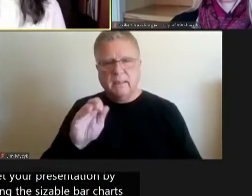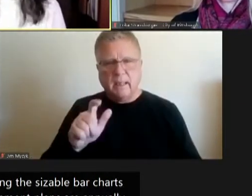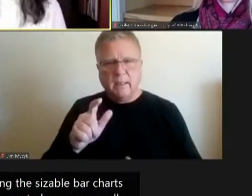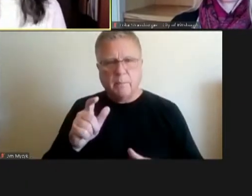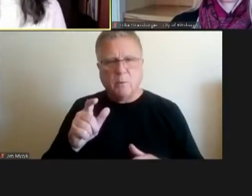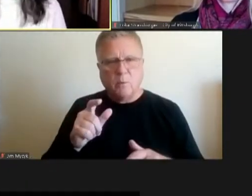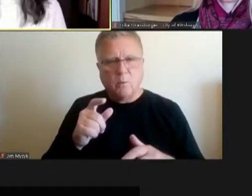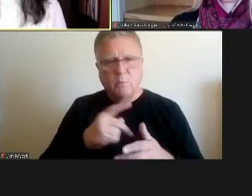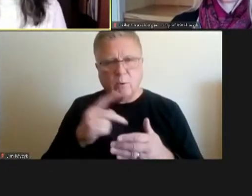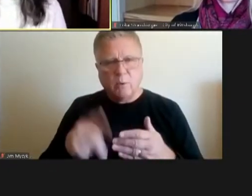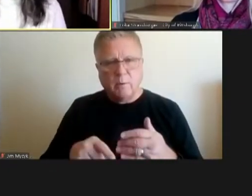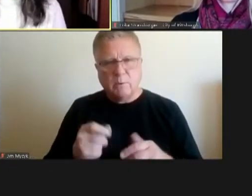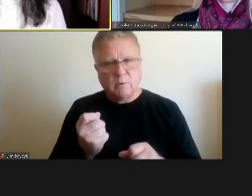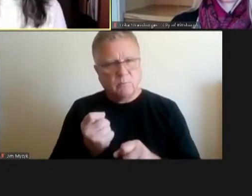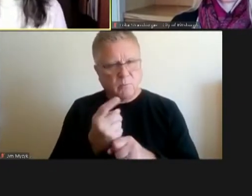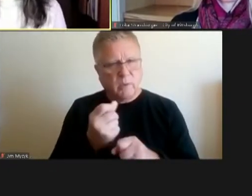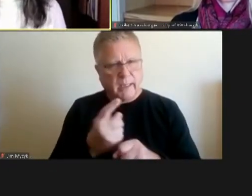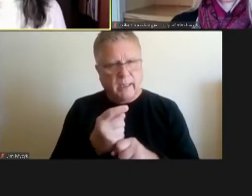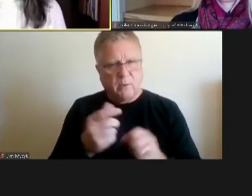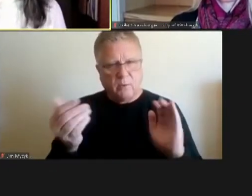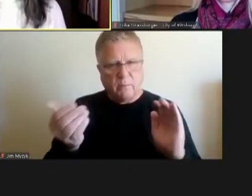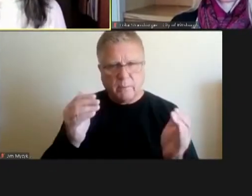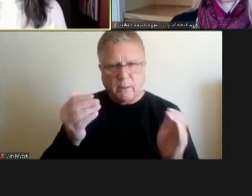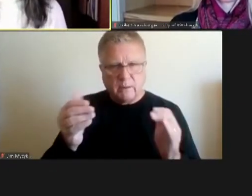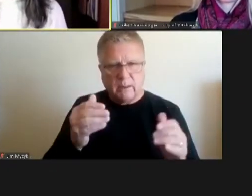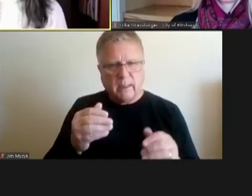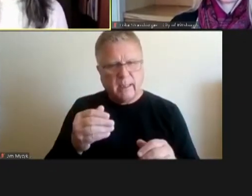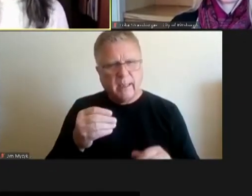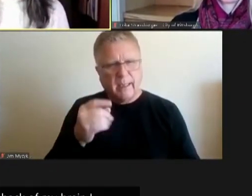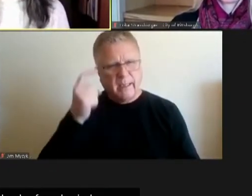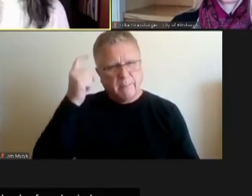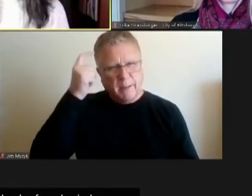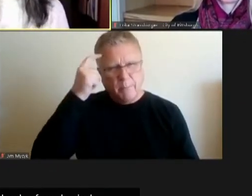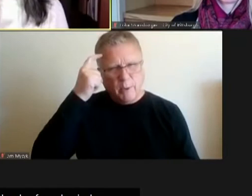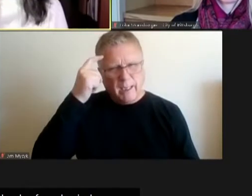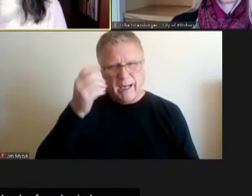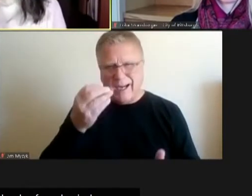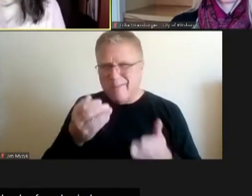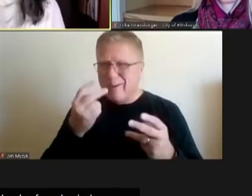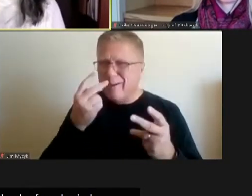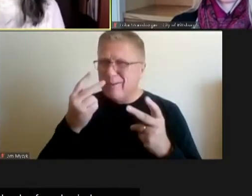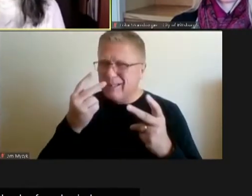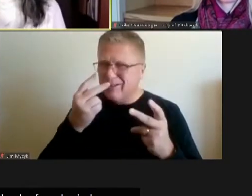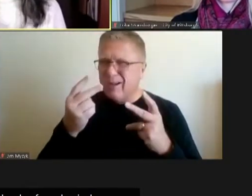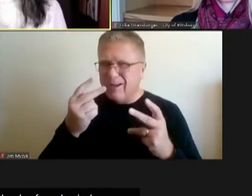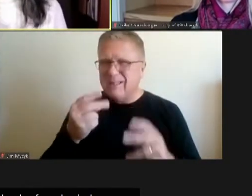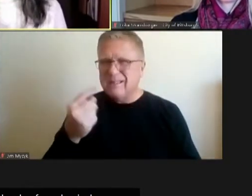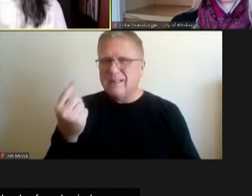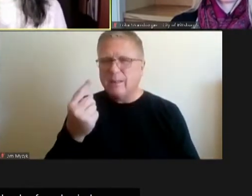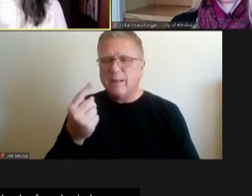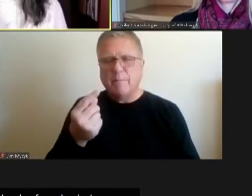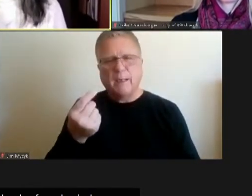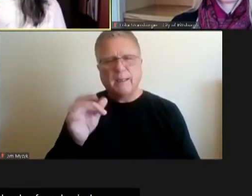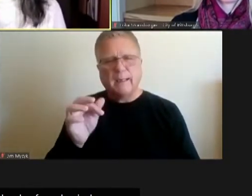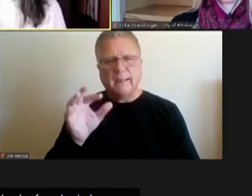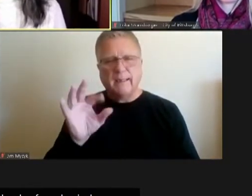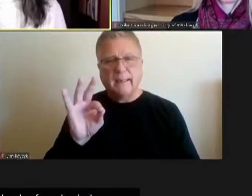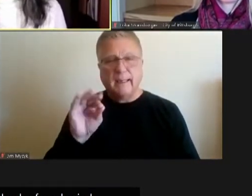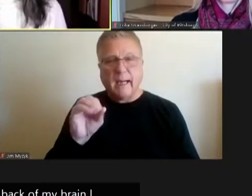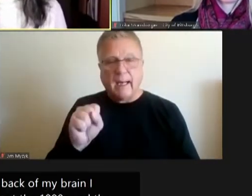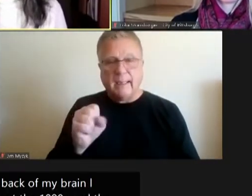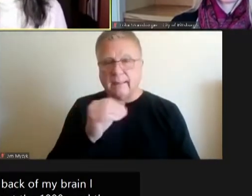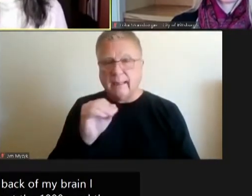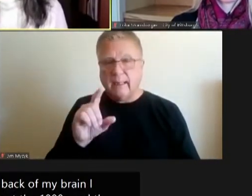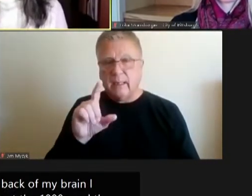I think somewhere in the back of my brain, I probably saw one of those about the 1990s and the